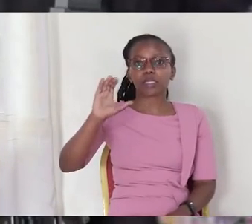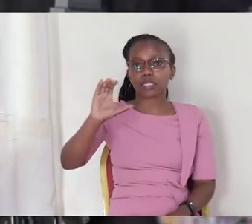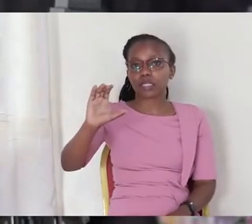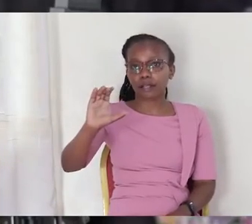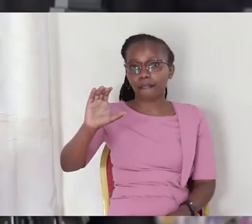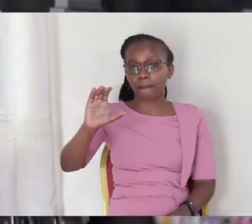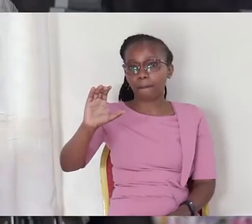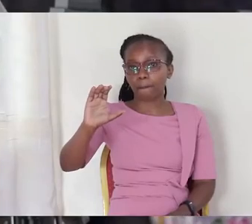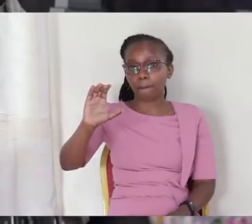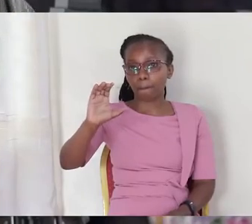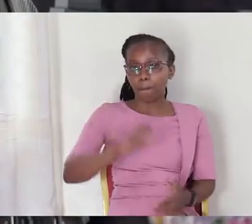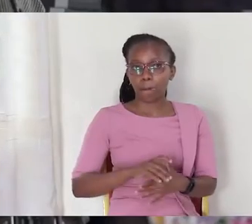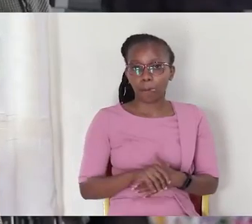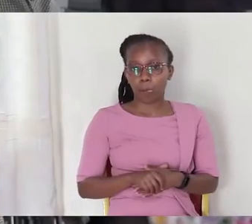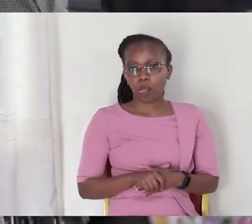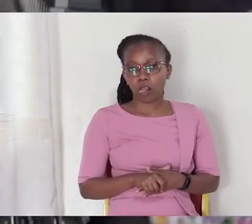of